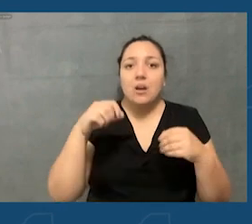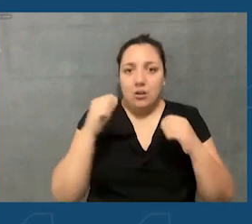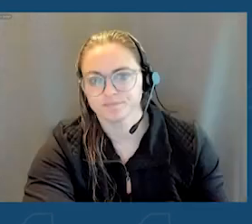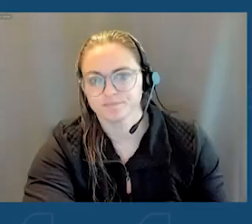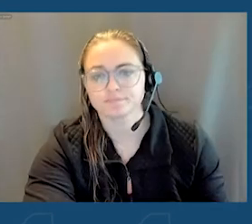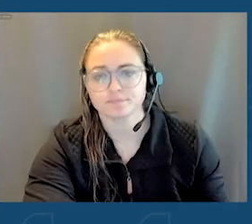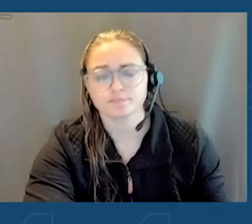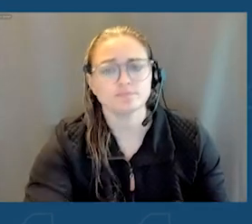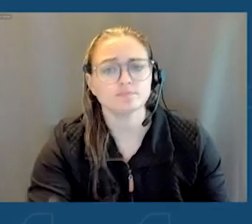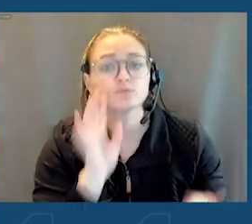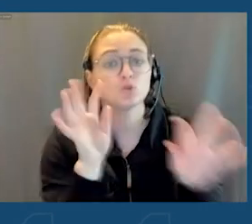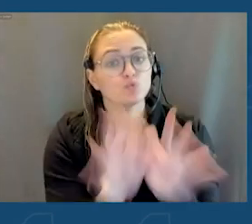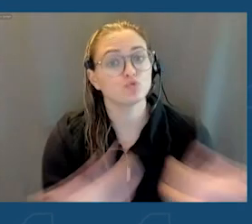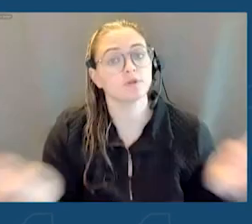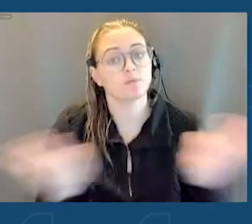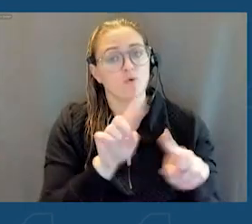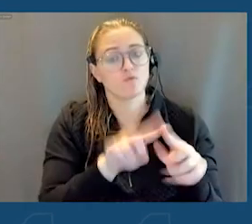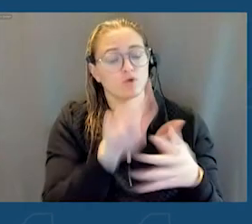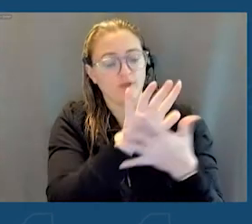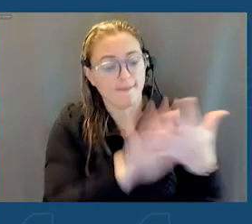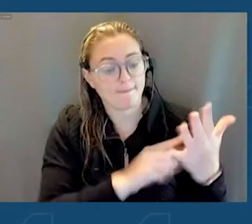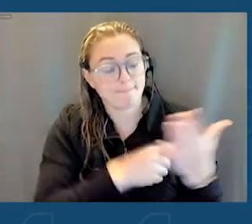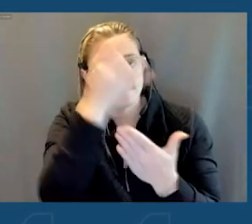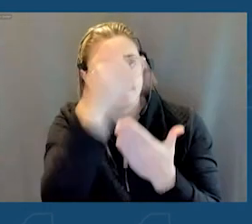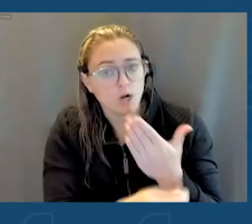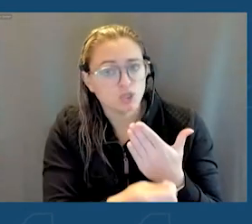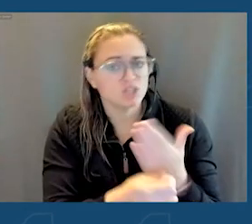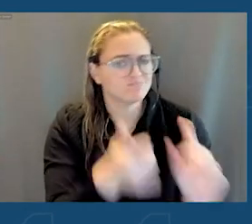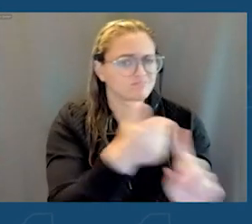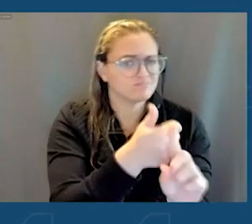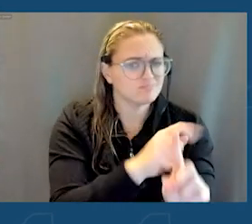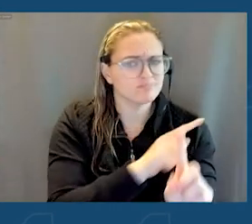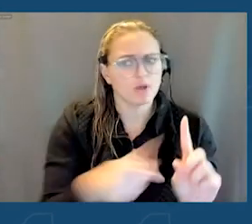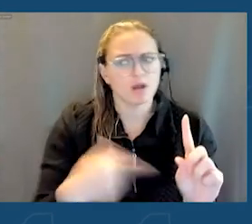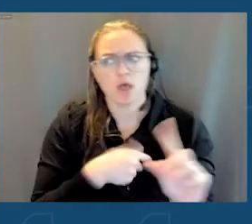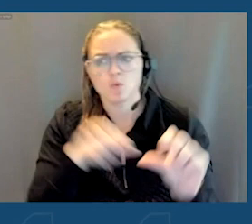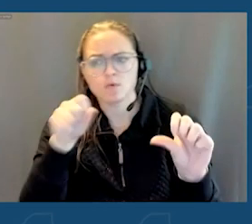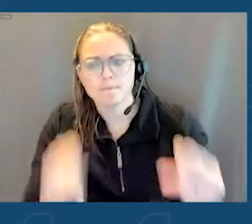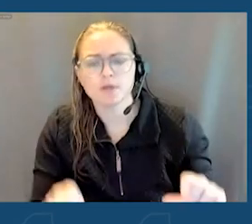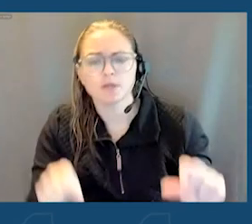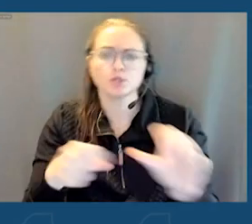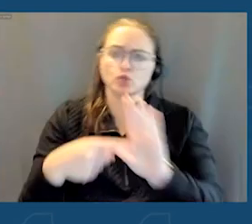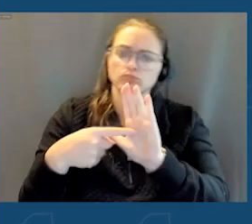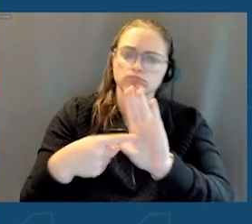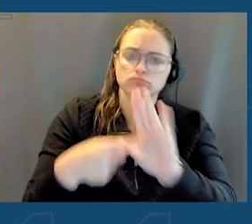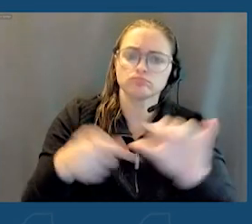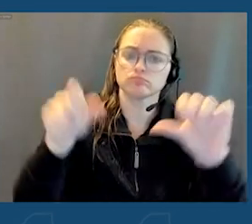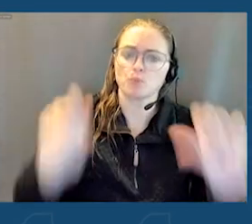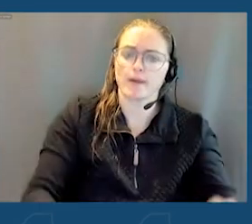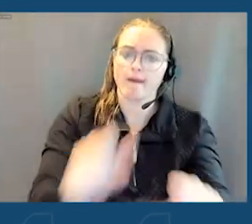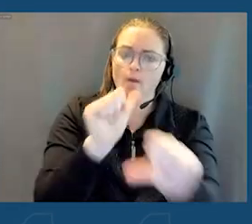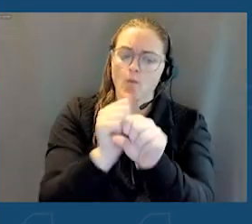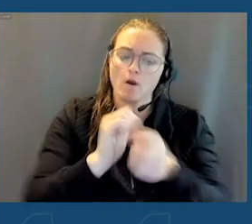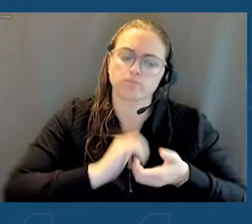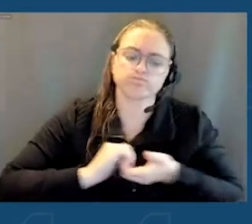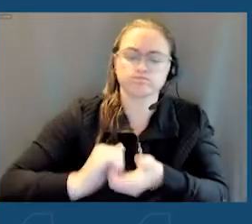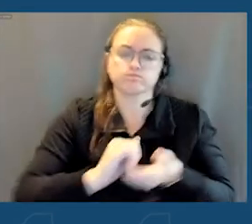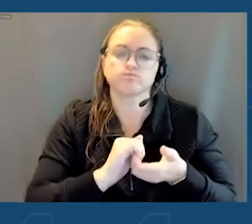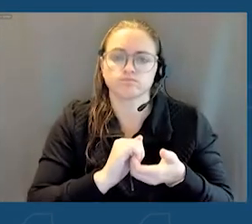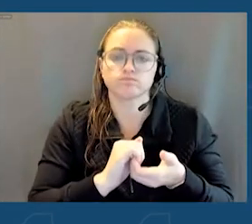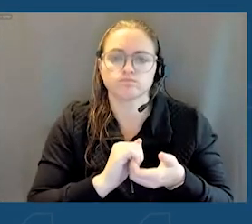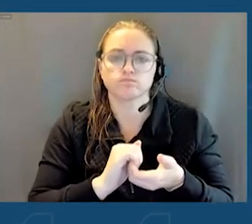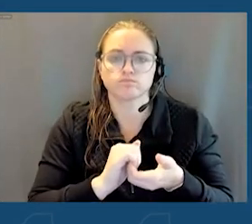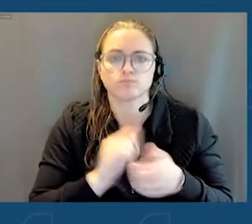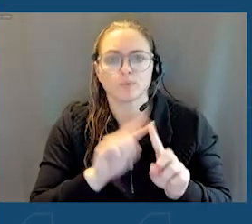important for themselves, but they're important in terms of our ability to demonstrate that we can work in partnership among